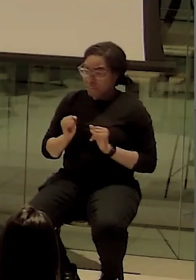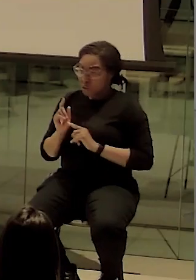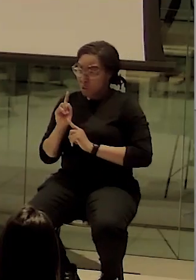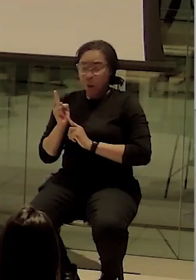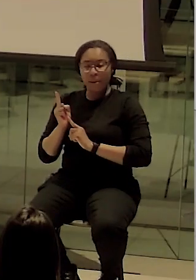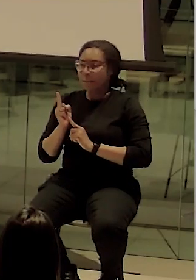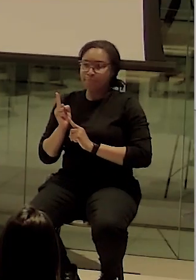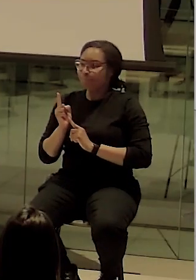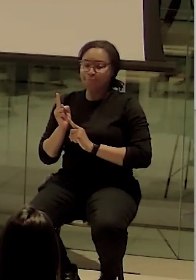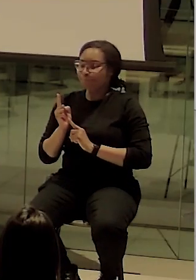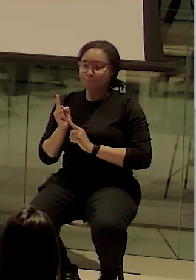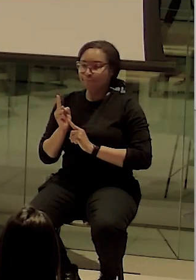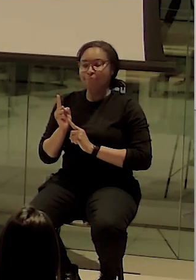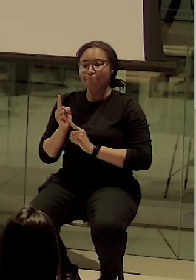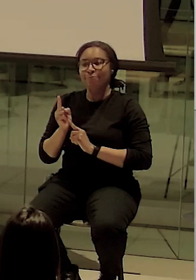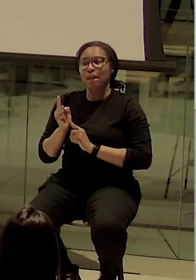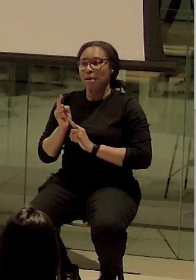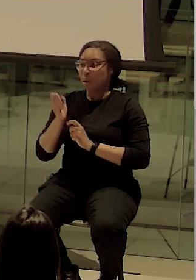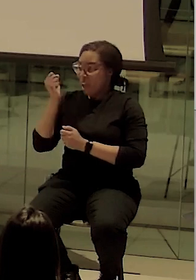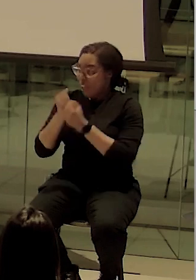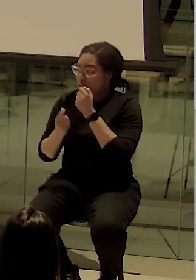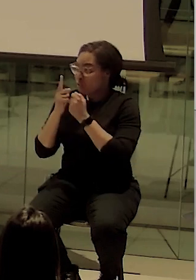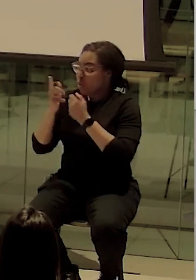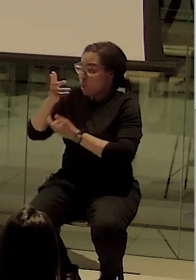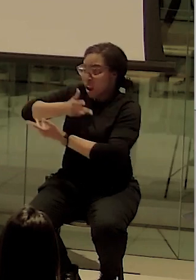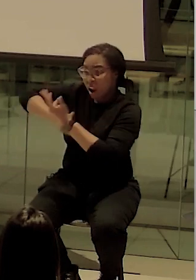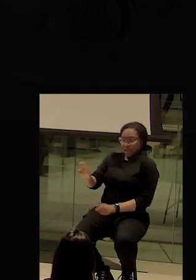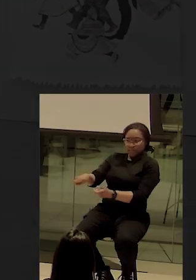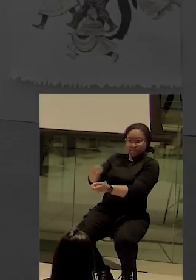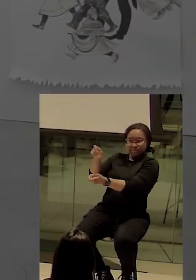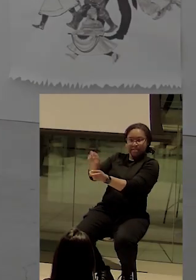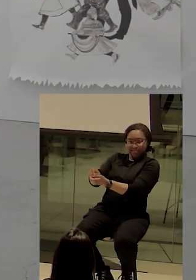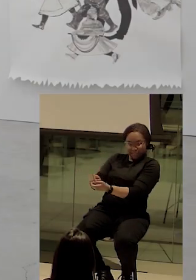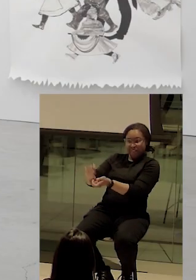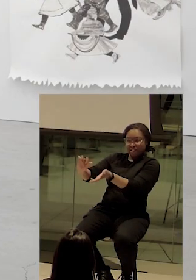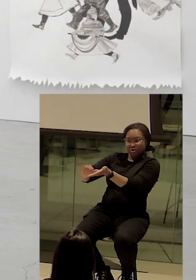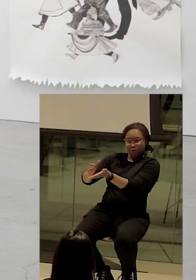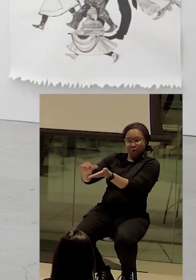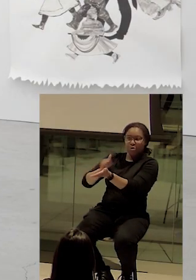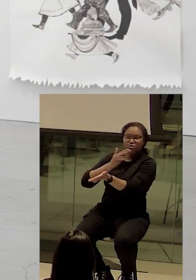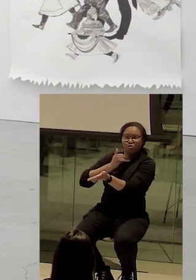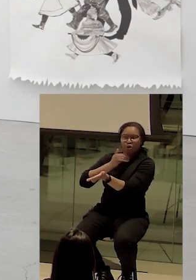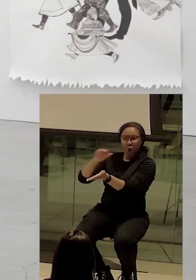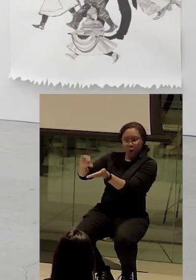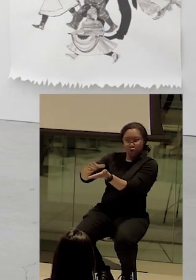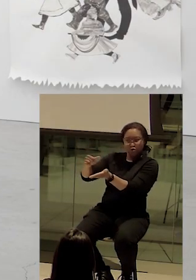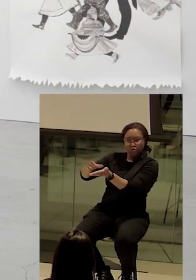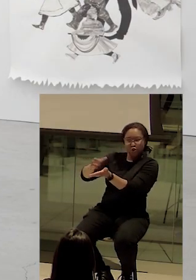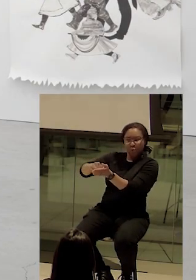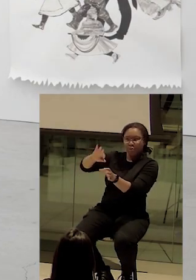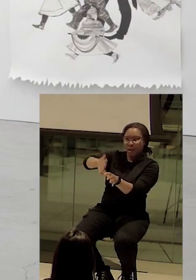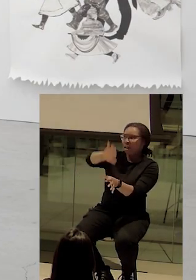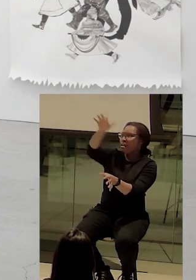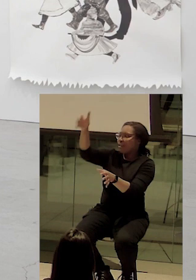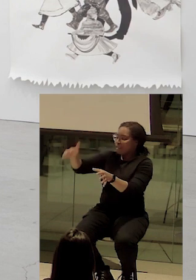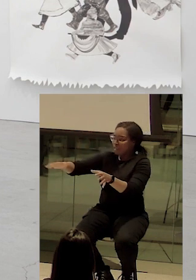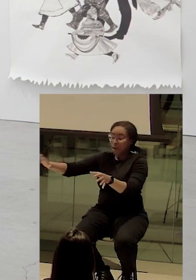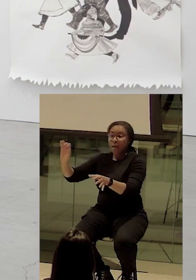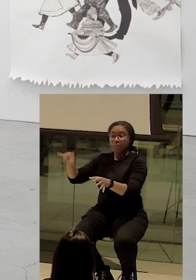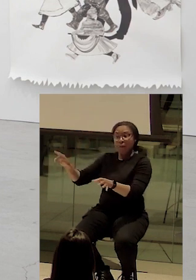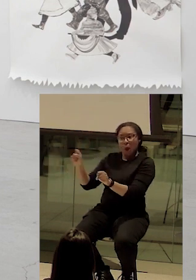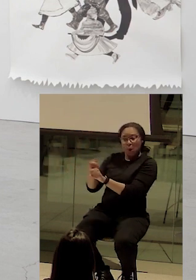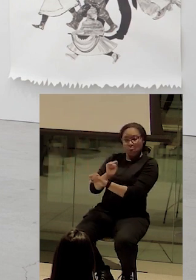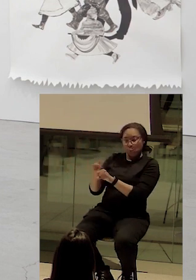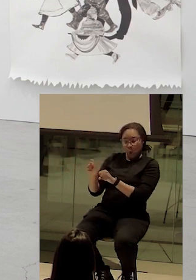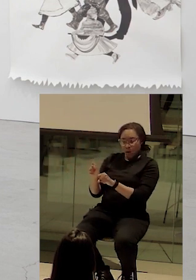me and the work of art, but it's everybody around me looking at that work. And that's just to say that, you know, when we're looking at this work, we're also